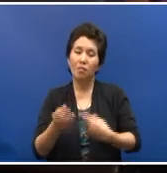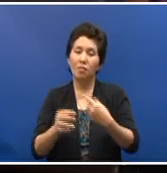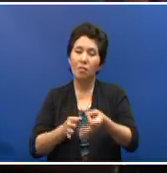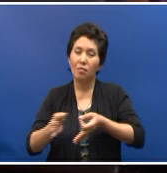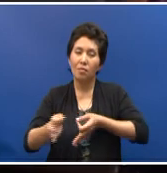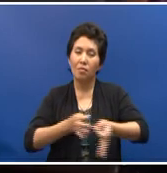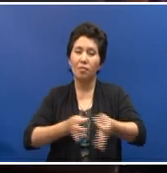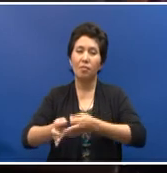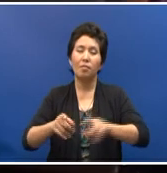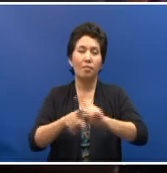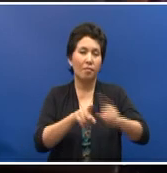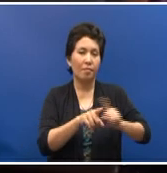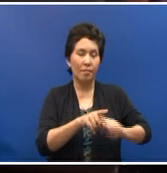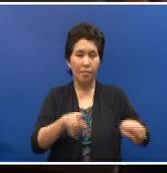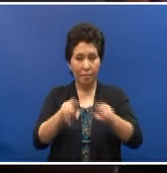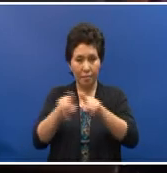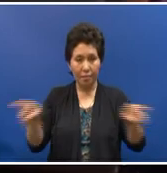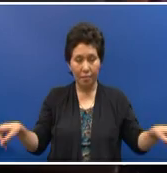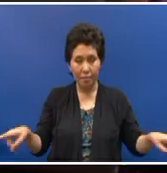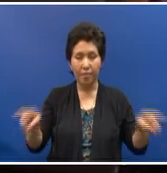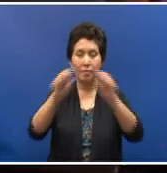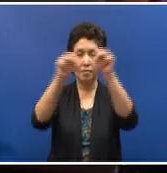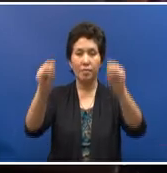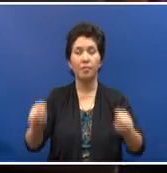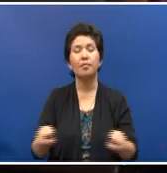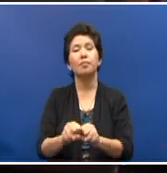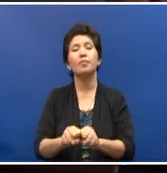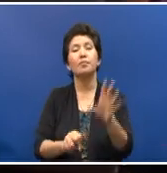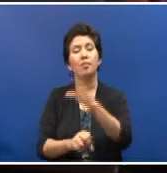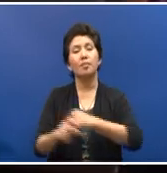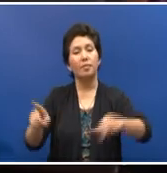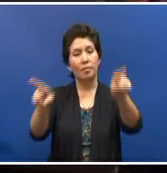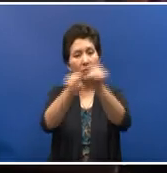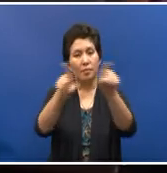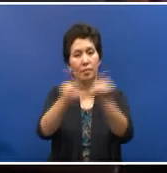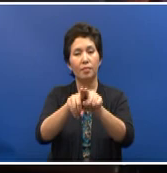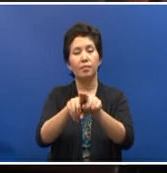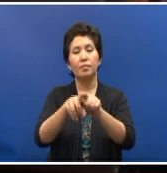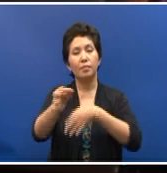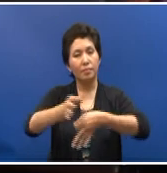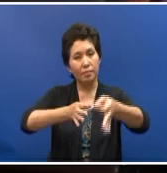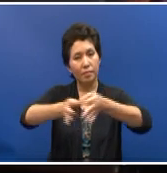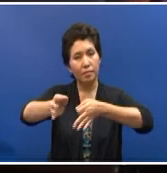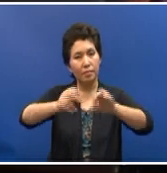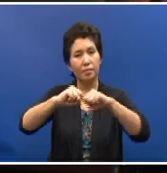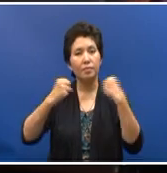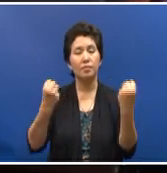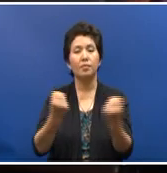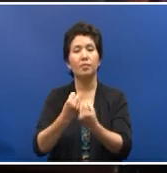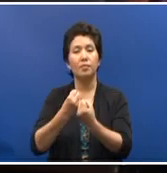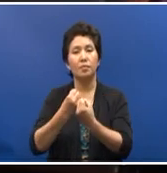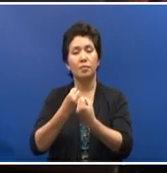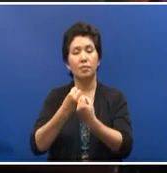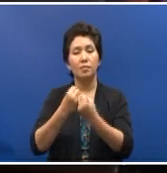various societies with different stratification systems. Okay, and also we are going to explain about social